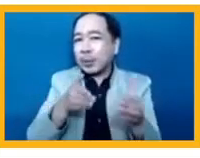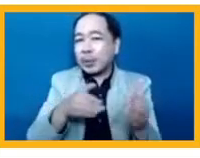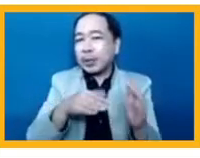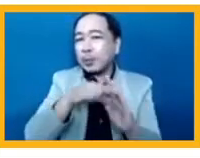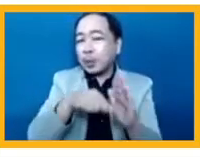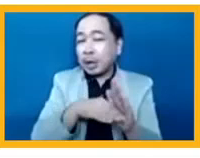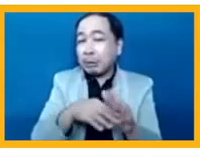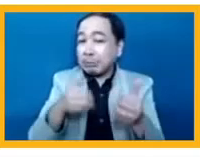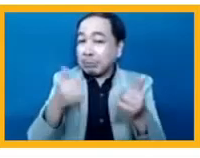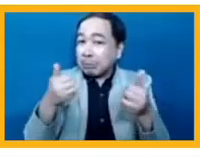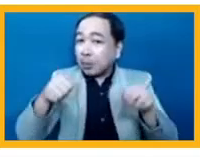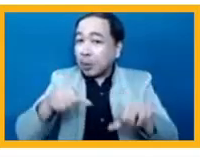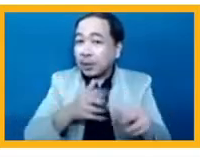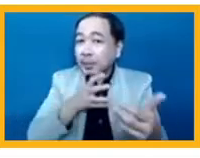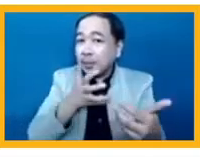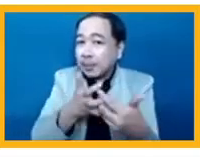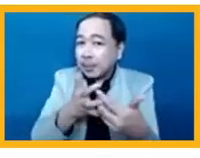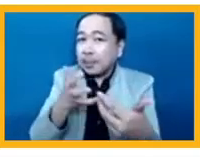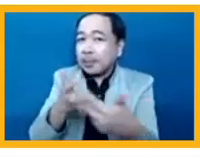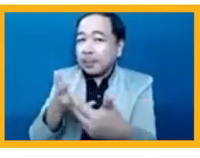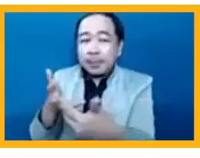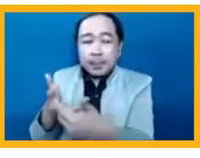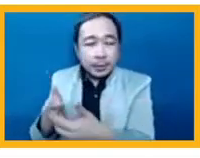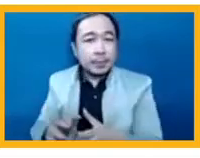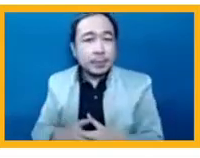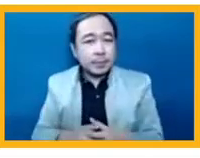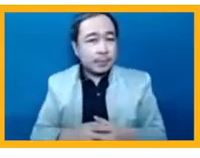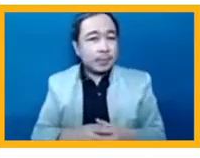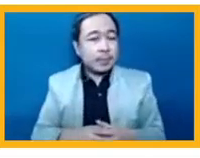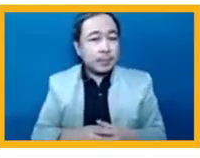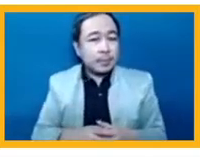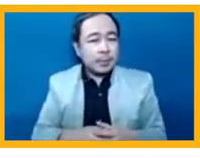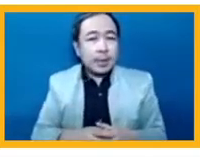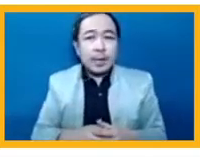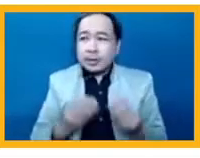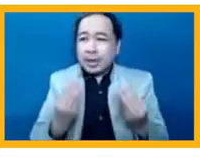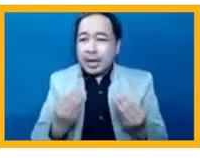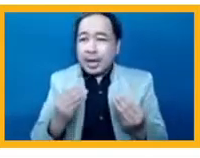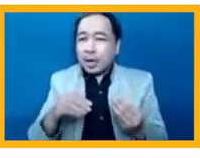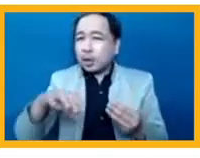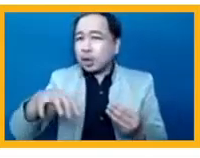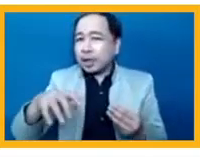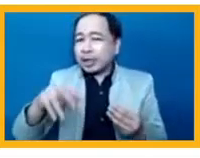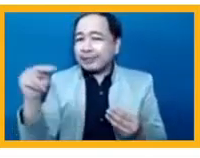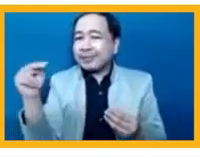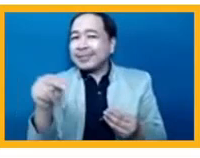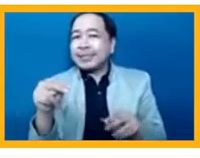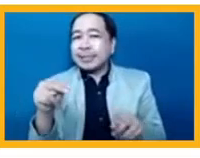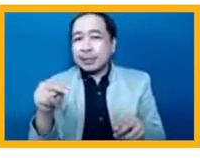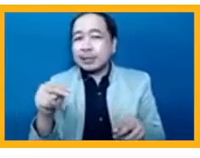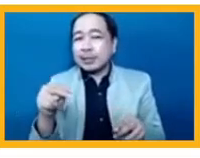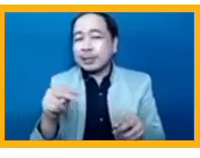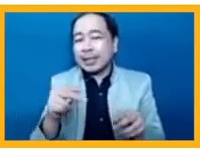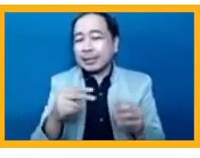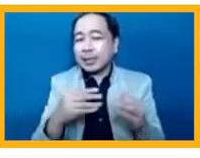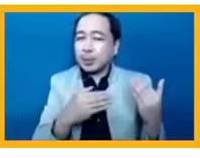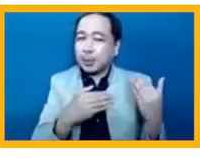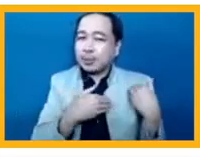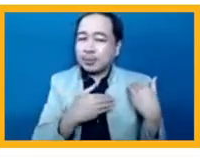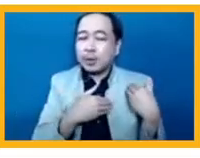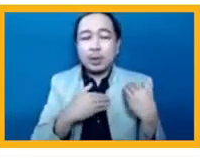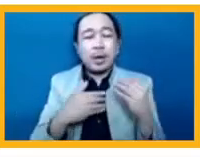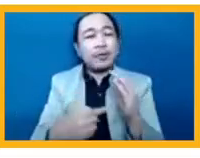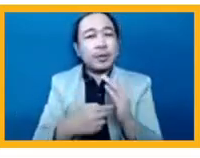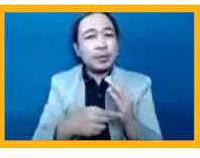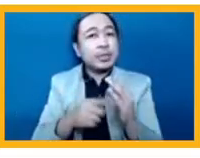greatly enhance the way in which a country perceives the role of that technology can play in education. Next slide,